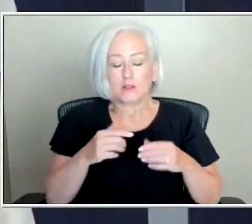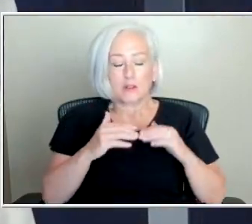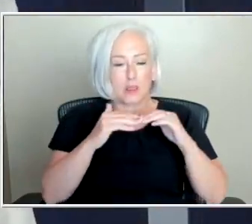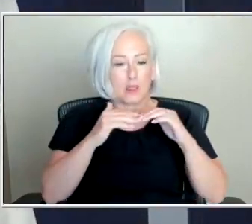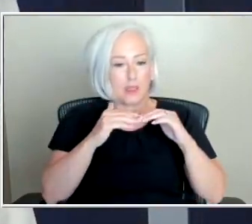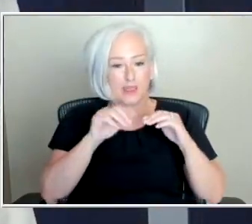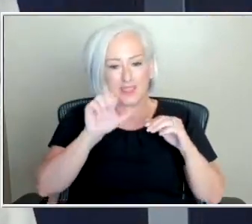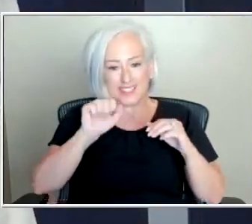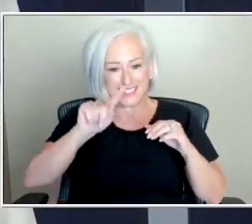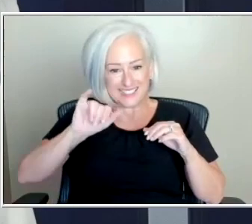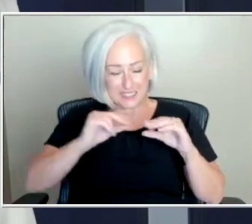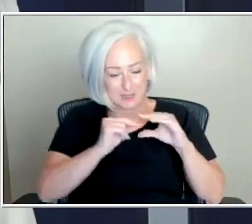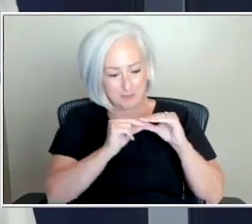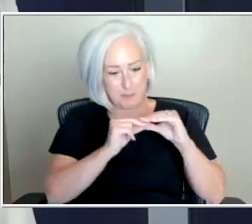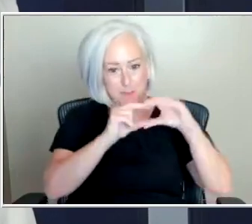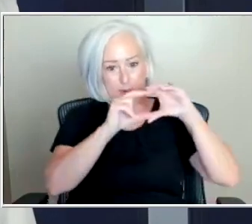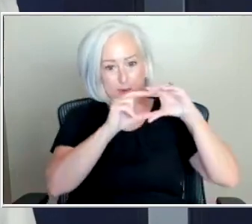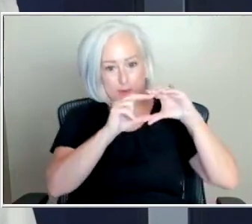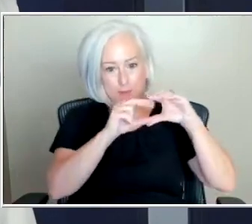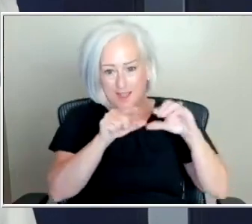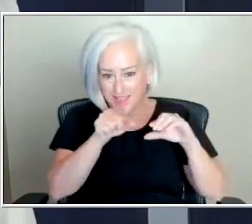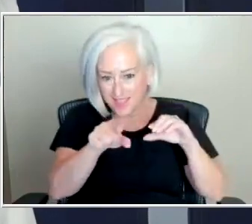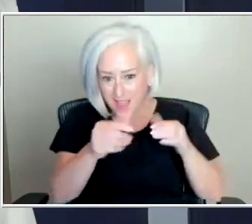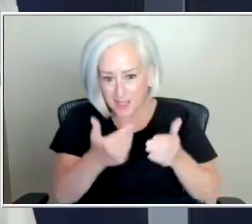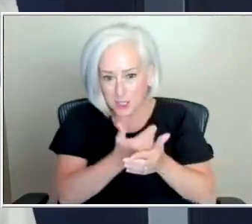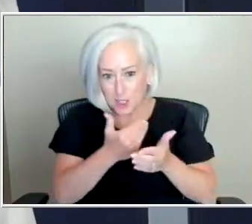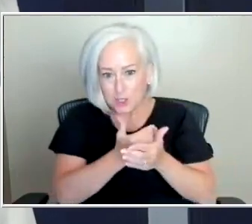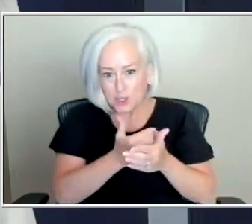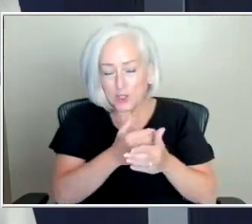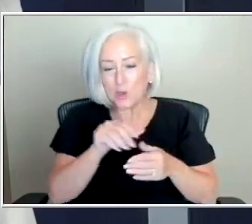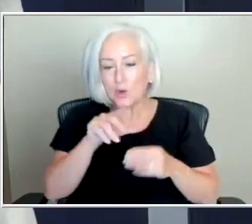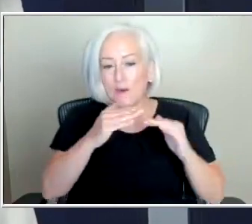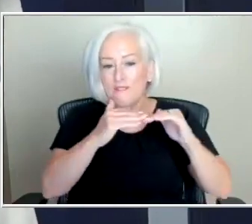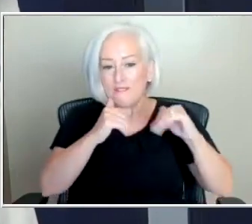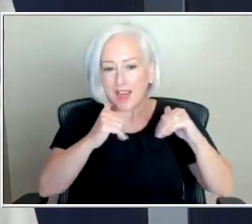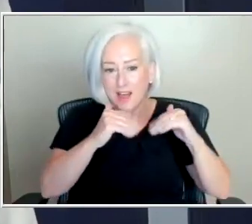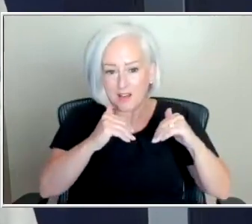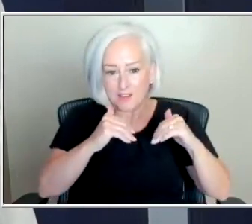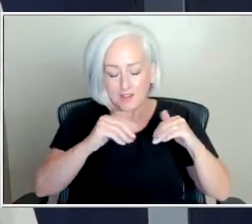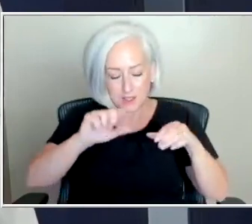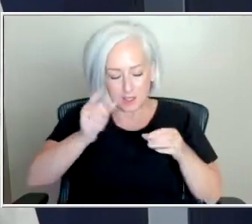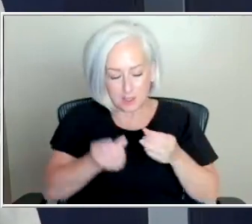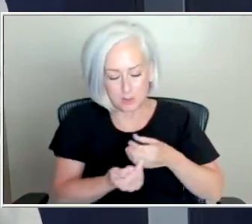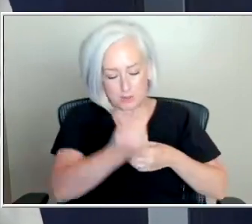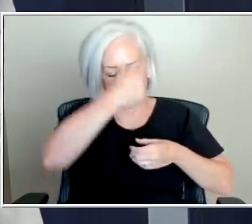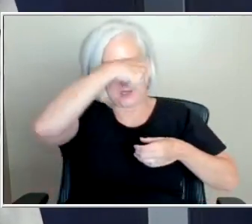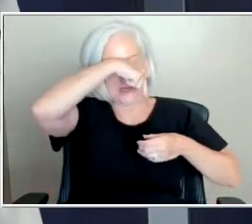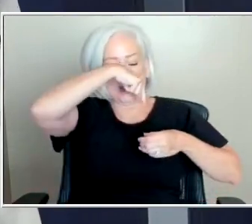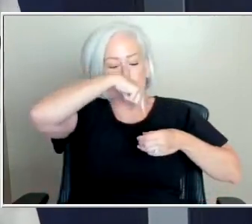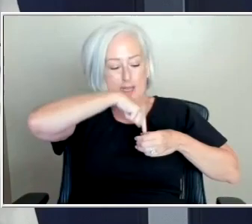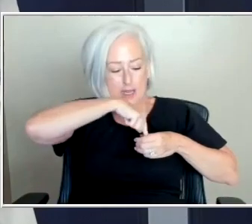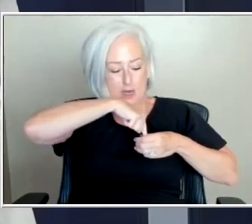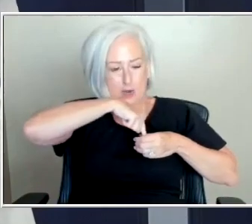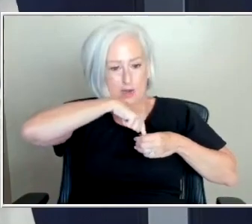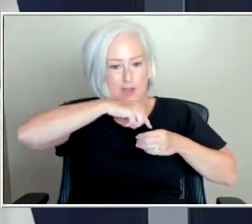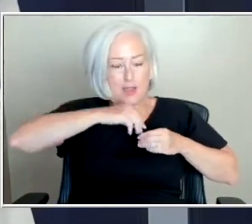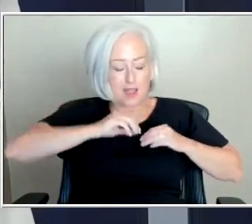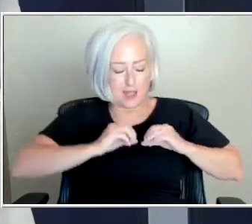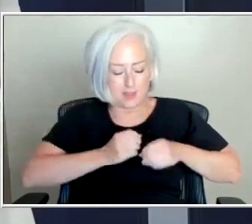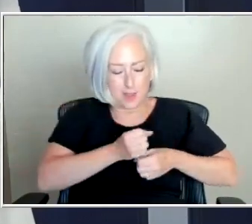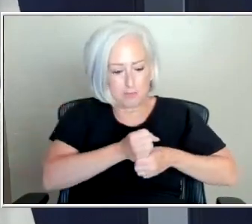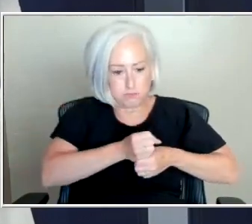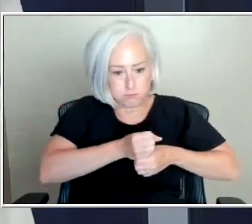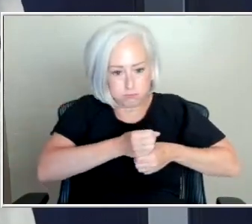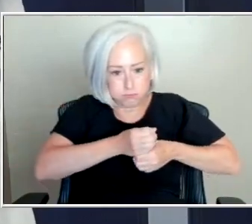to a small profile to deliver through the vessel, and it's got a balloon on the inside that we use to expand once we get in the